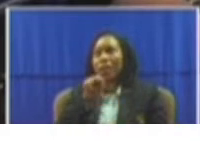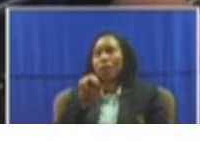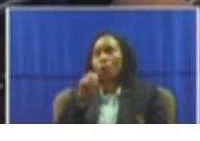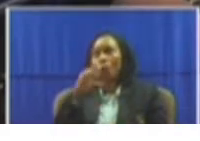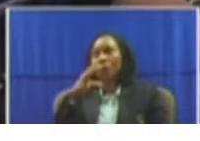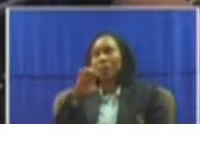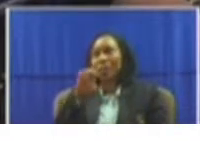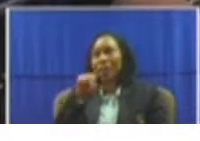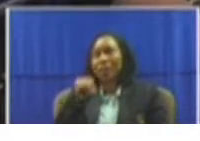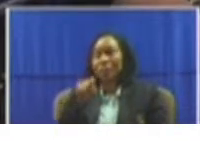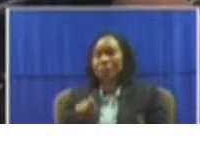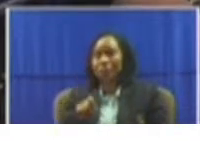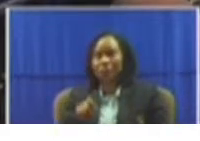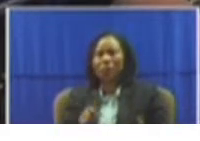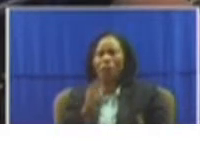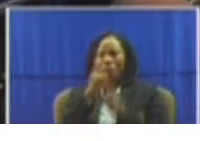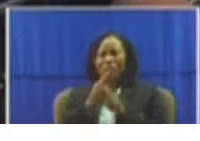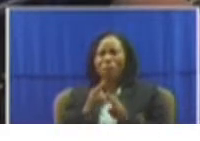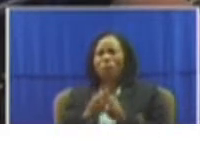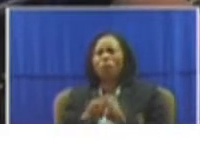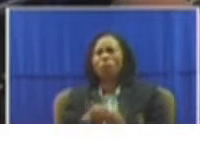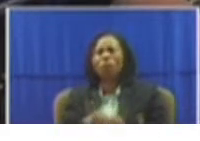matter of a mask. Who's not wearing a mask here?